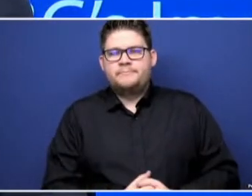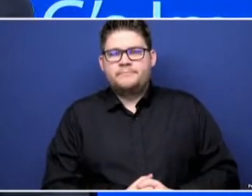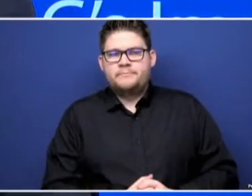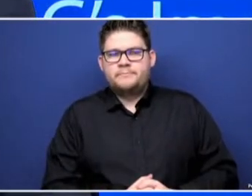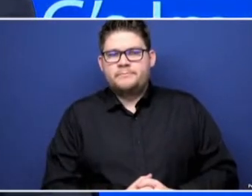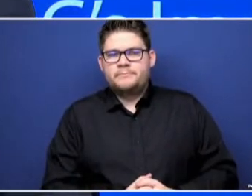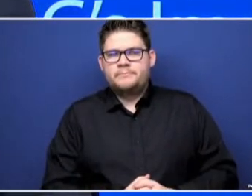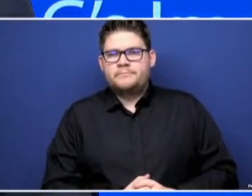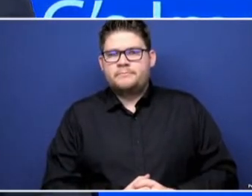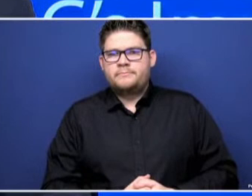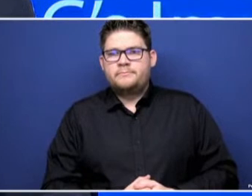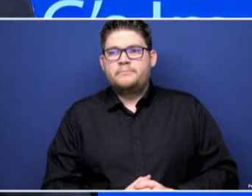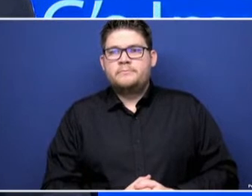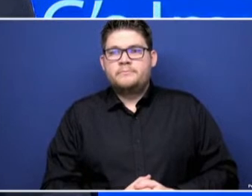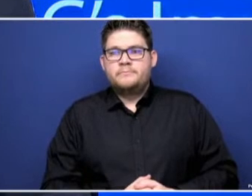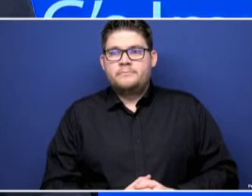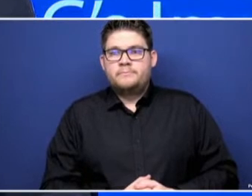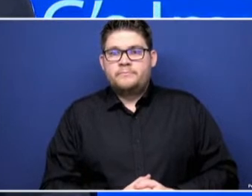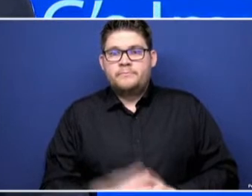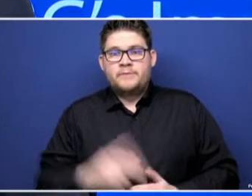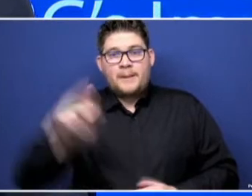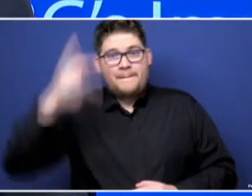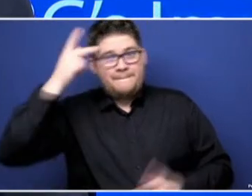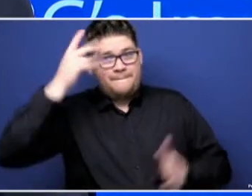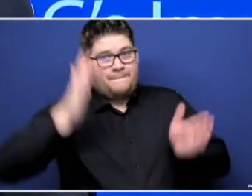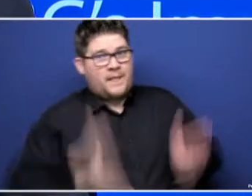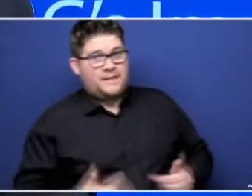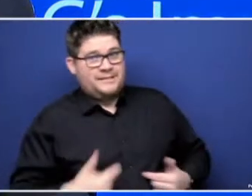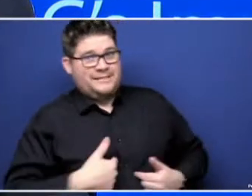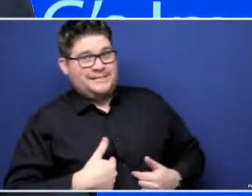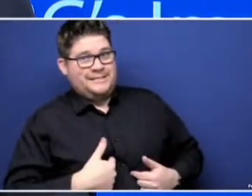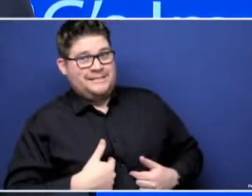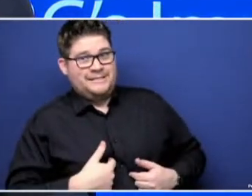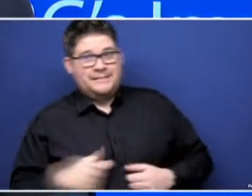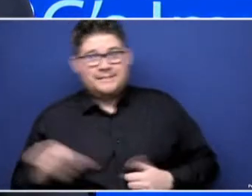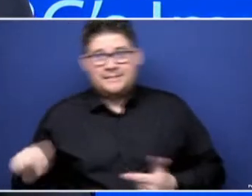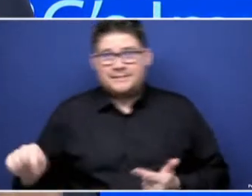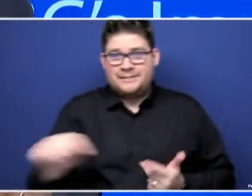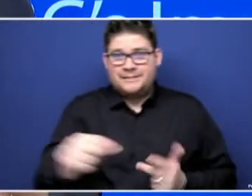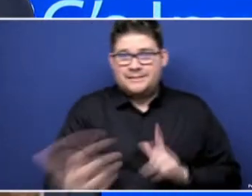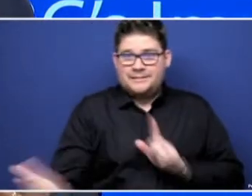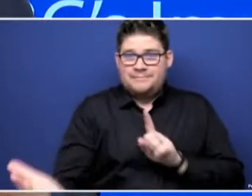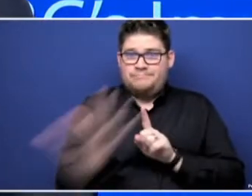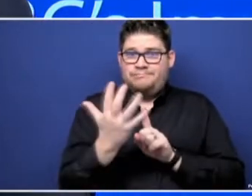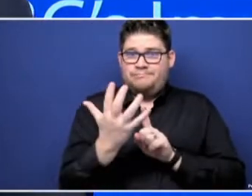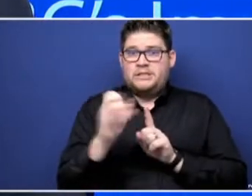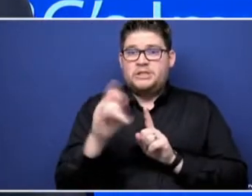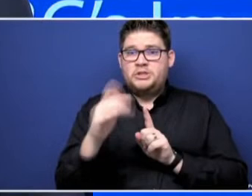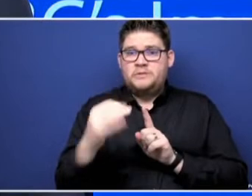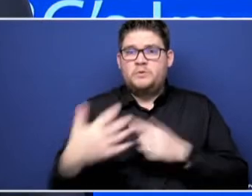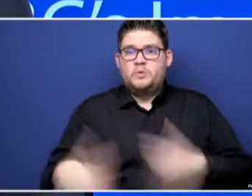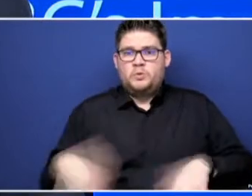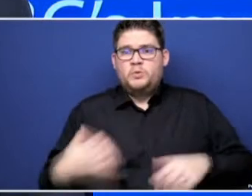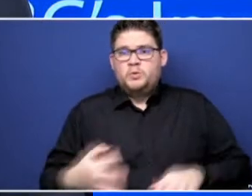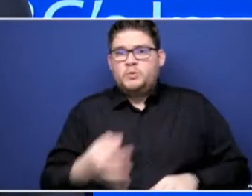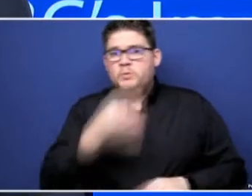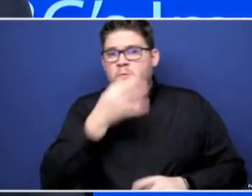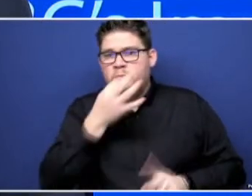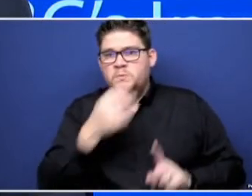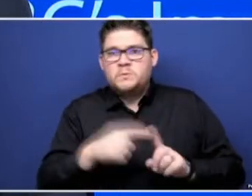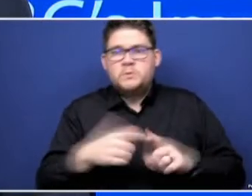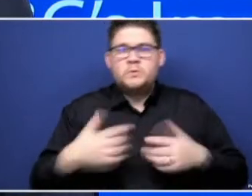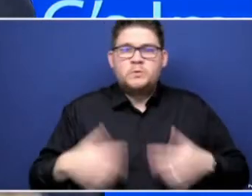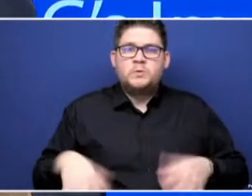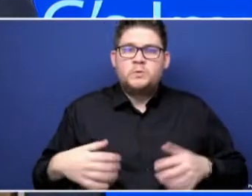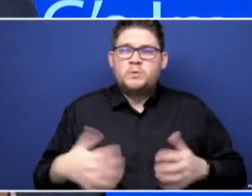let's go. And when we got out of the car, there were a dozen people saying, hey, we heard you were coming, because they were tied into Facebook. So